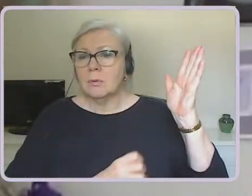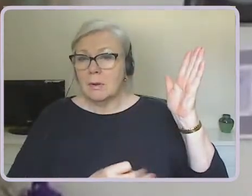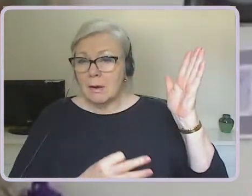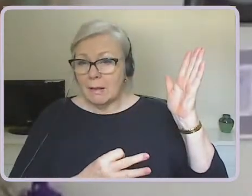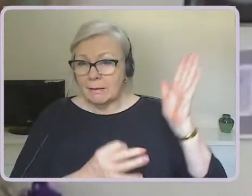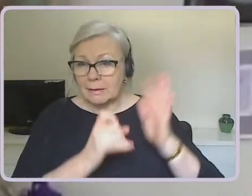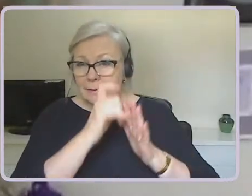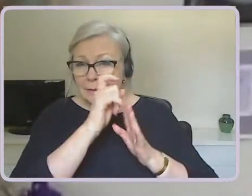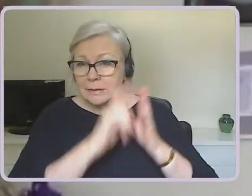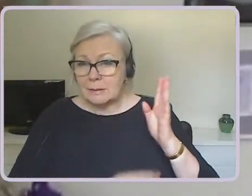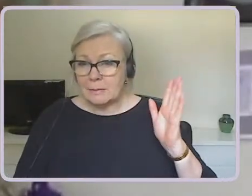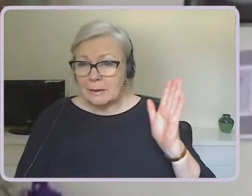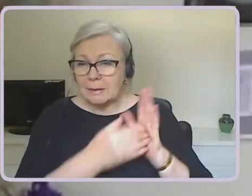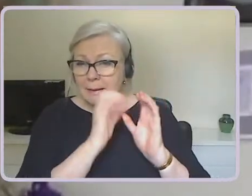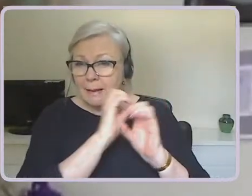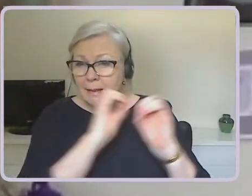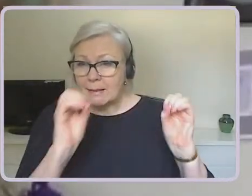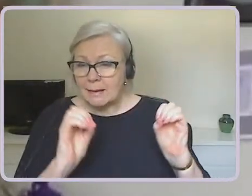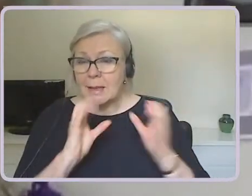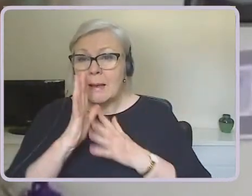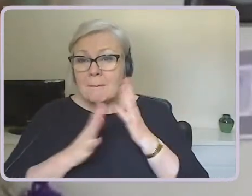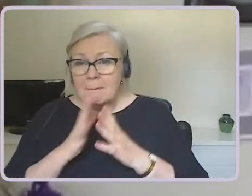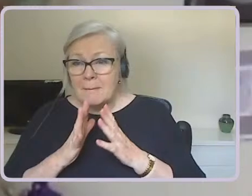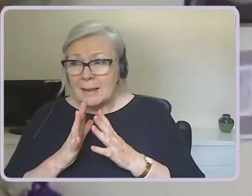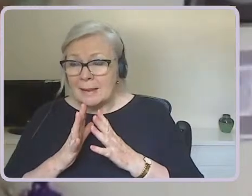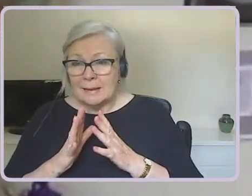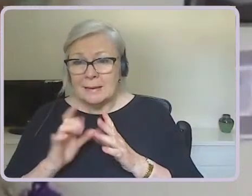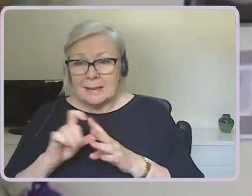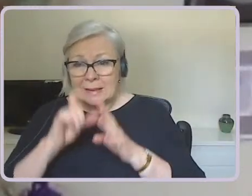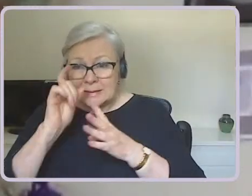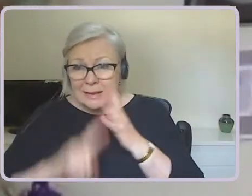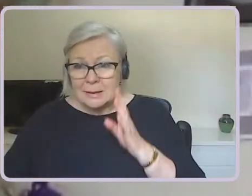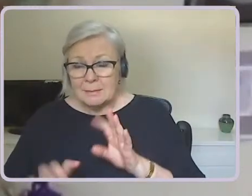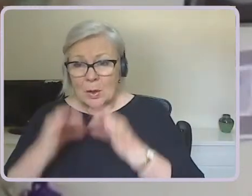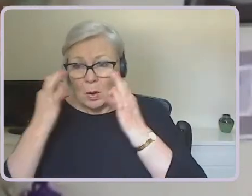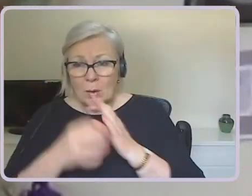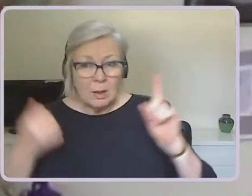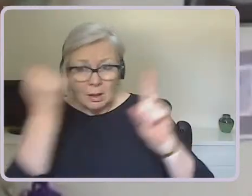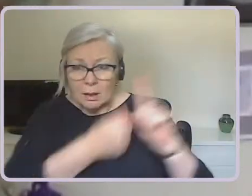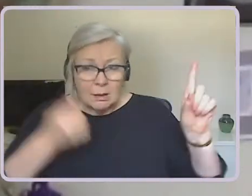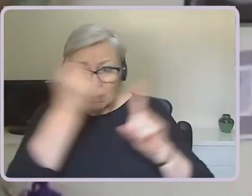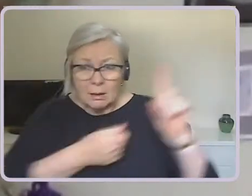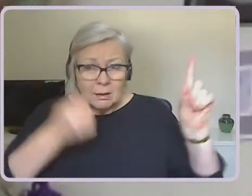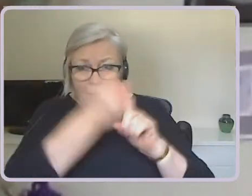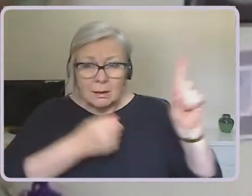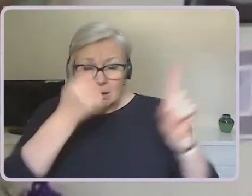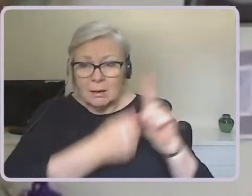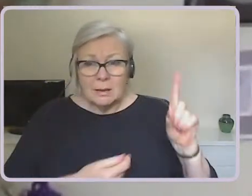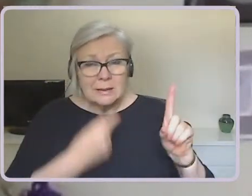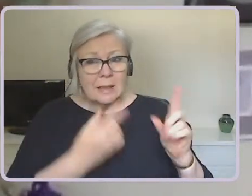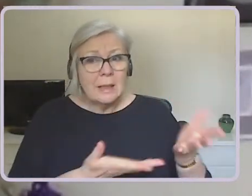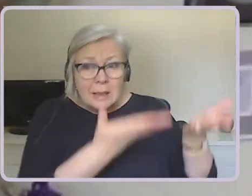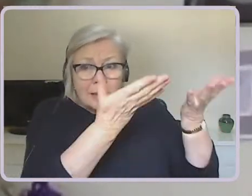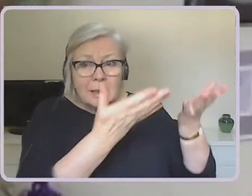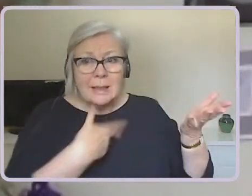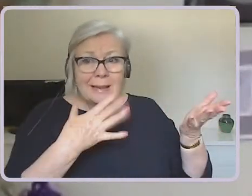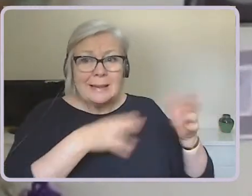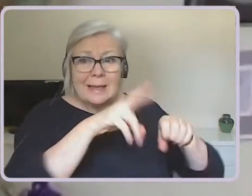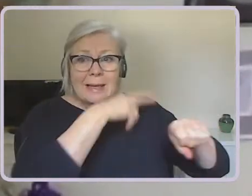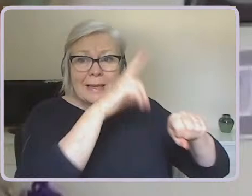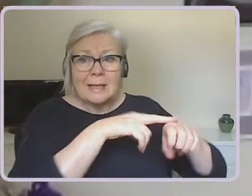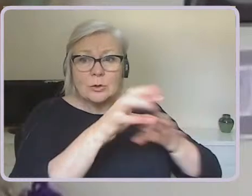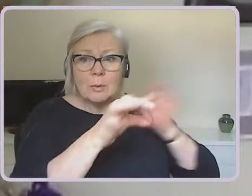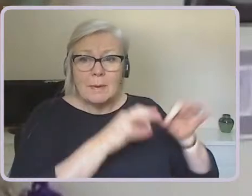lobbying from disability representative organisations to actually get a national plan for disability up for the